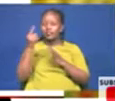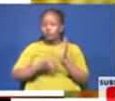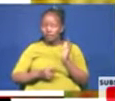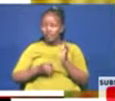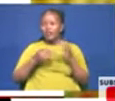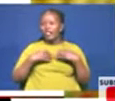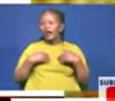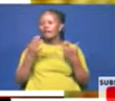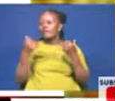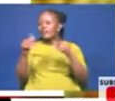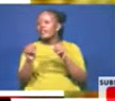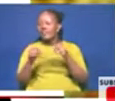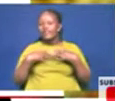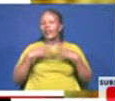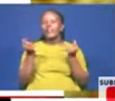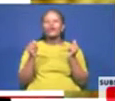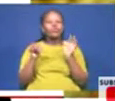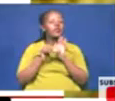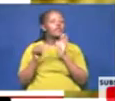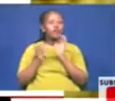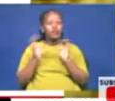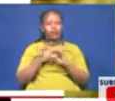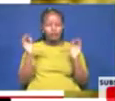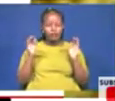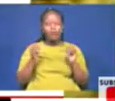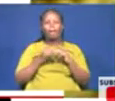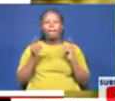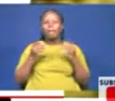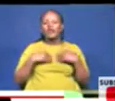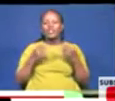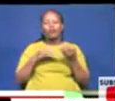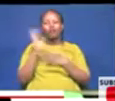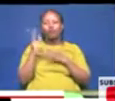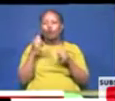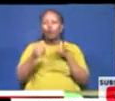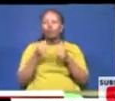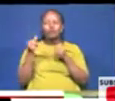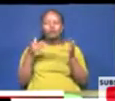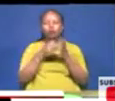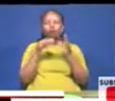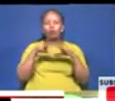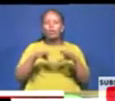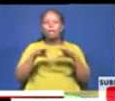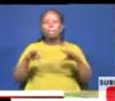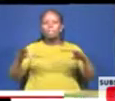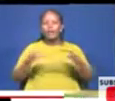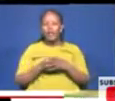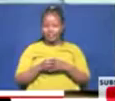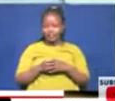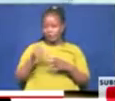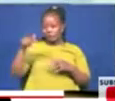not have health implications, but has commercial misalignments that tips market scales. Ambassador Kaberia says